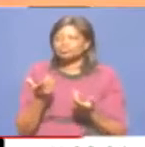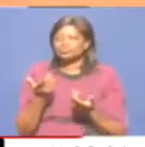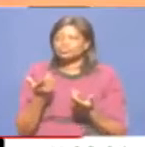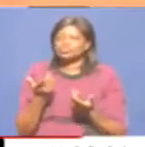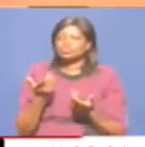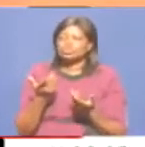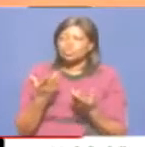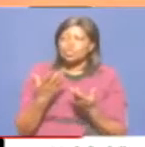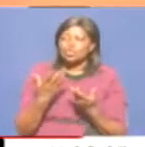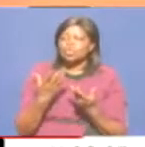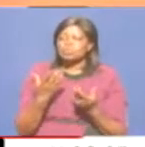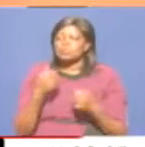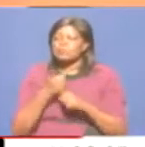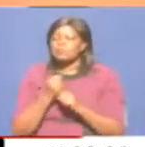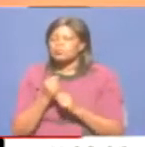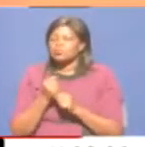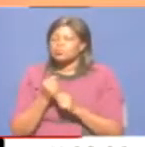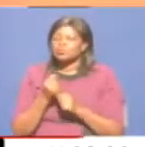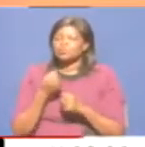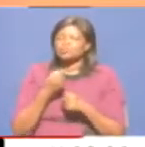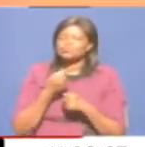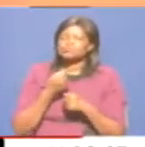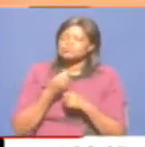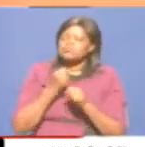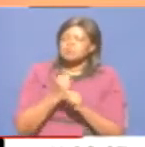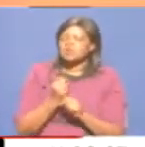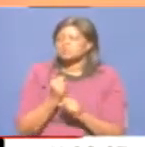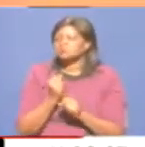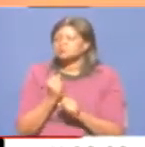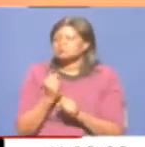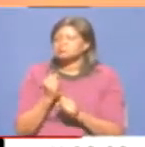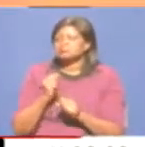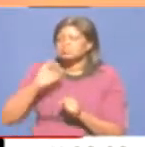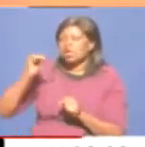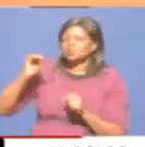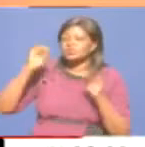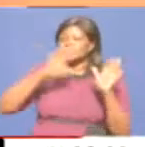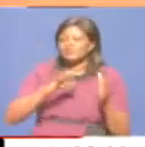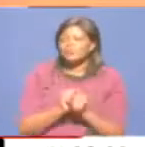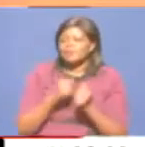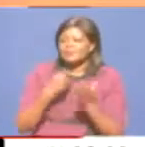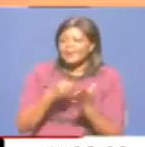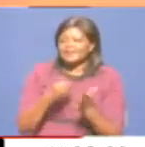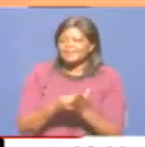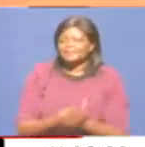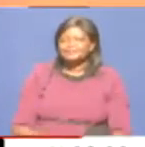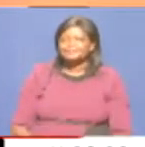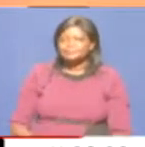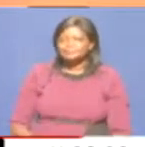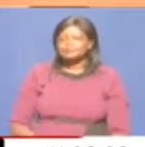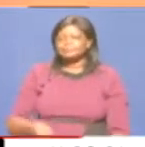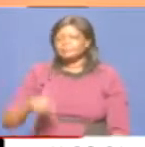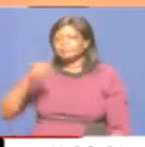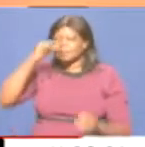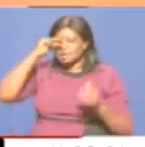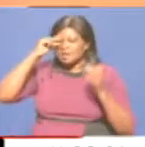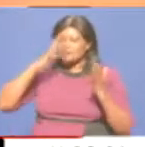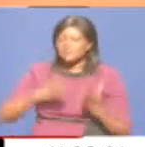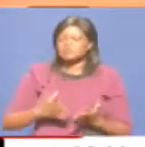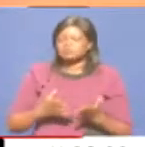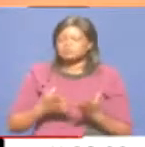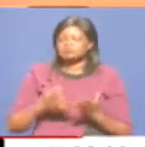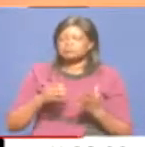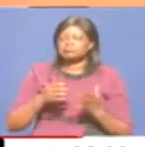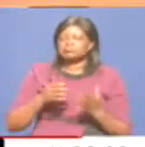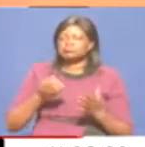I saw the letter from my good friend Governor Wambora that the county government, the chair, Councillor Gwana, they would